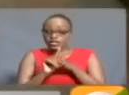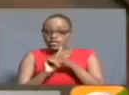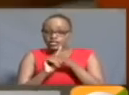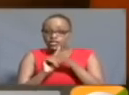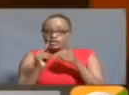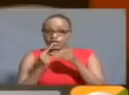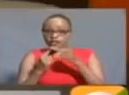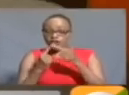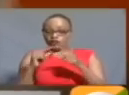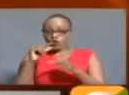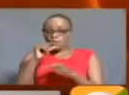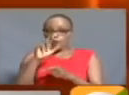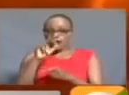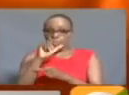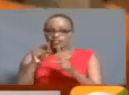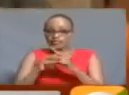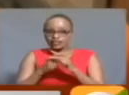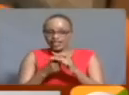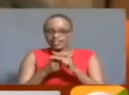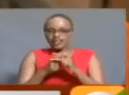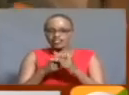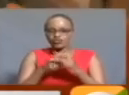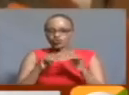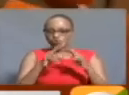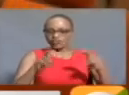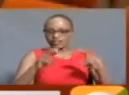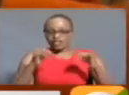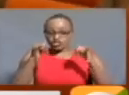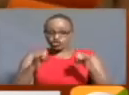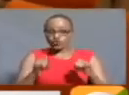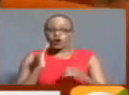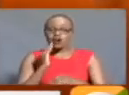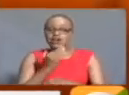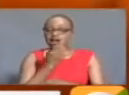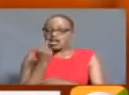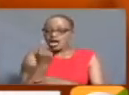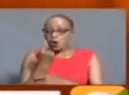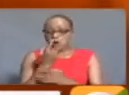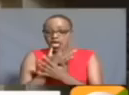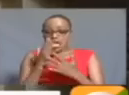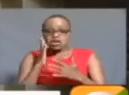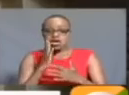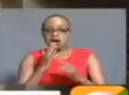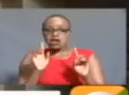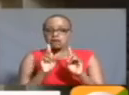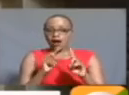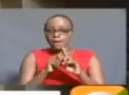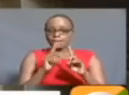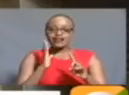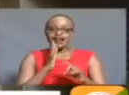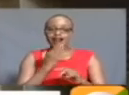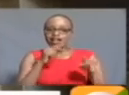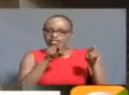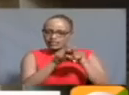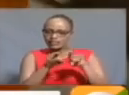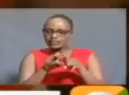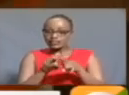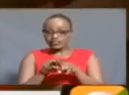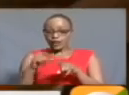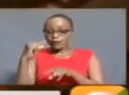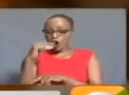tangu Chris kuanza safari yake ya kutafuta rangi mpya mwilini, na sio rangi yoyote ile, rangi inayofanana na